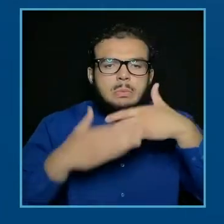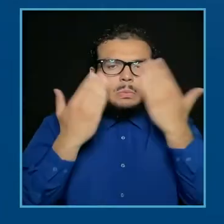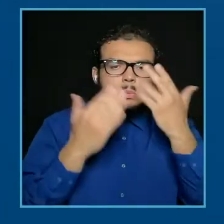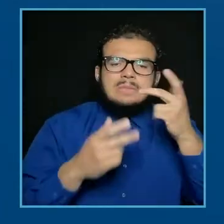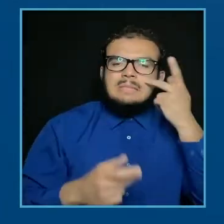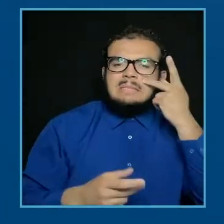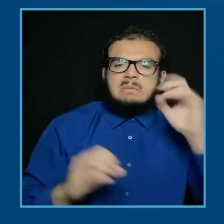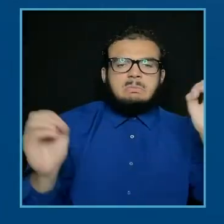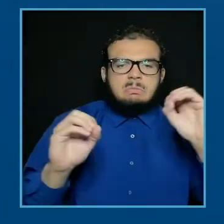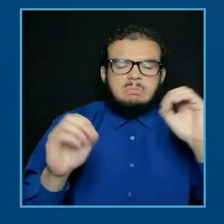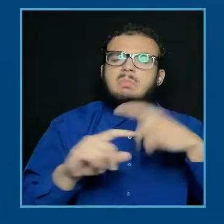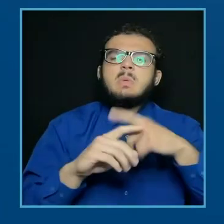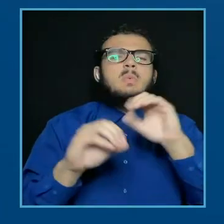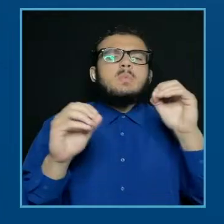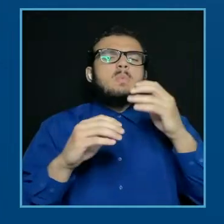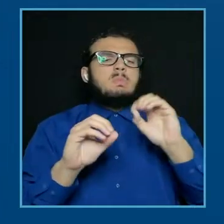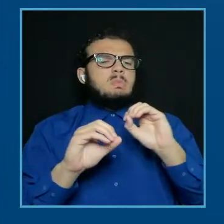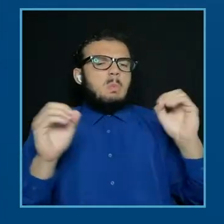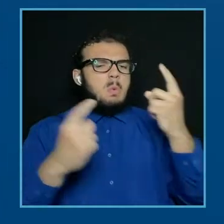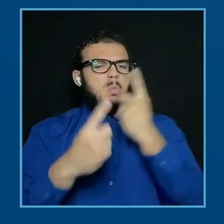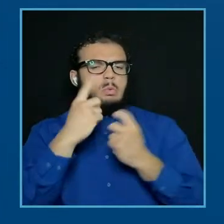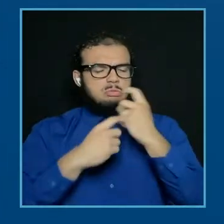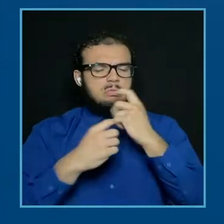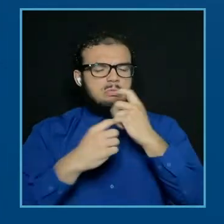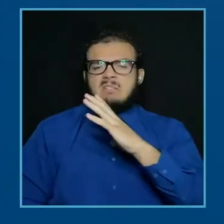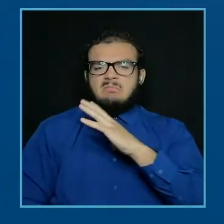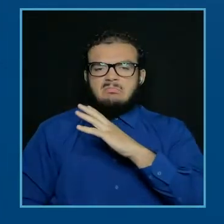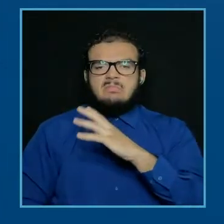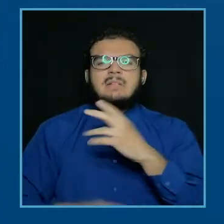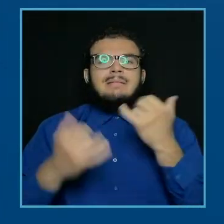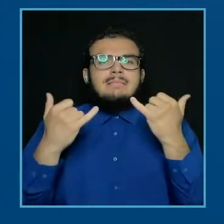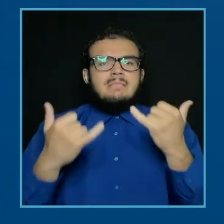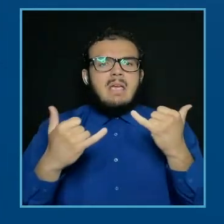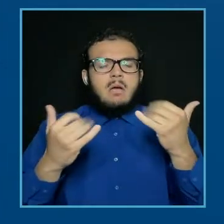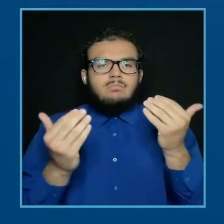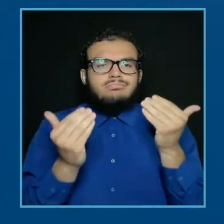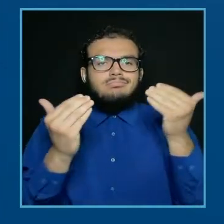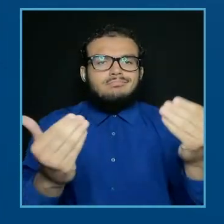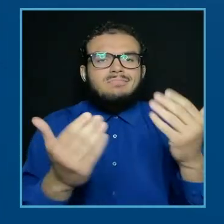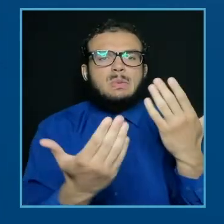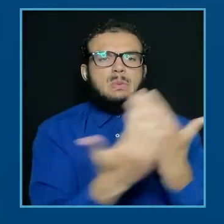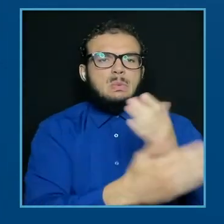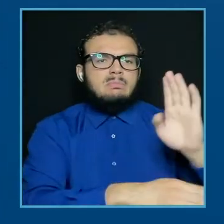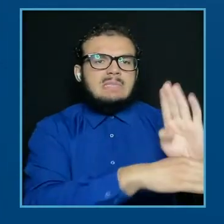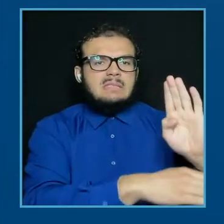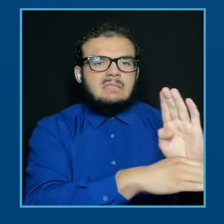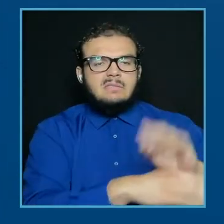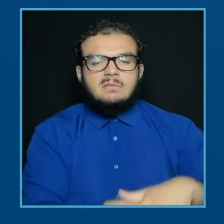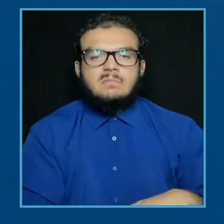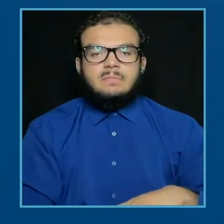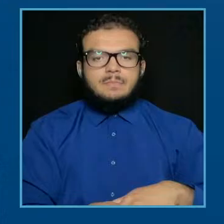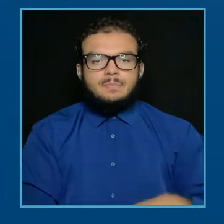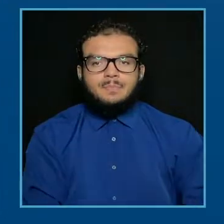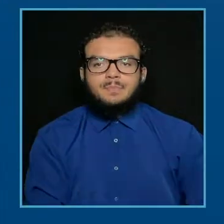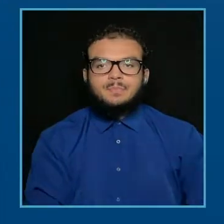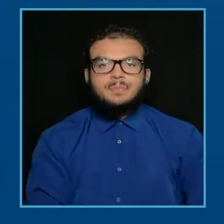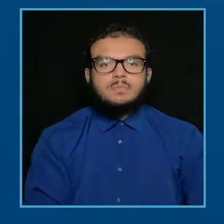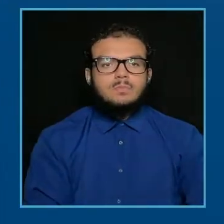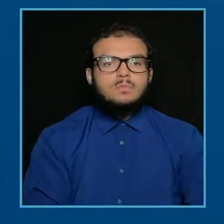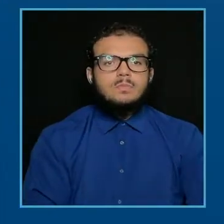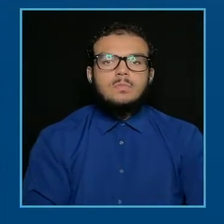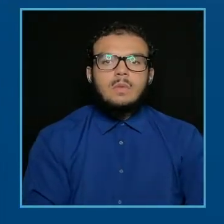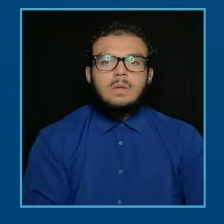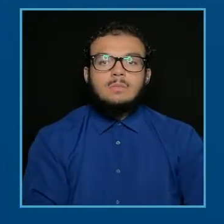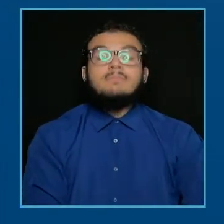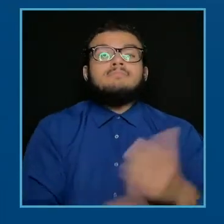Seeing no further questions, we'll move to new business. Hilda? Yes,